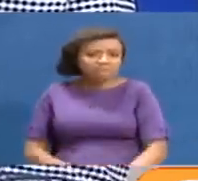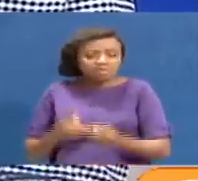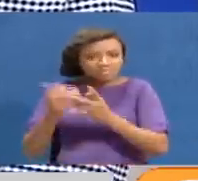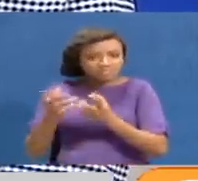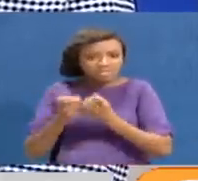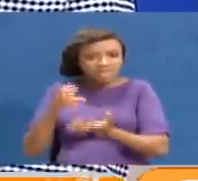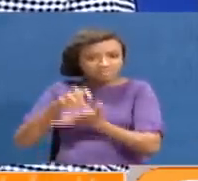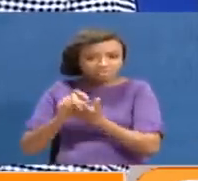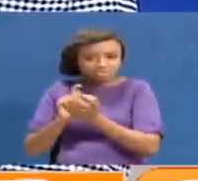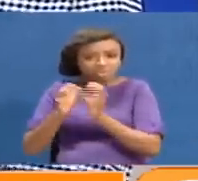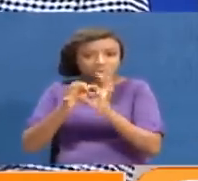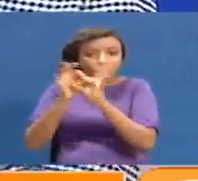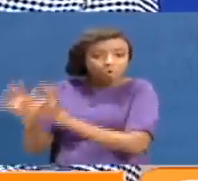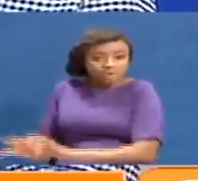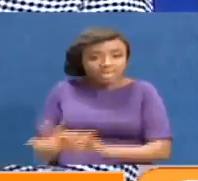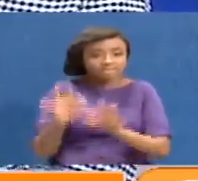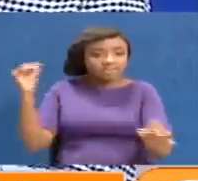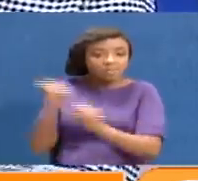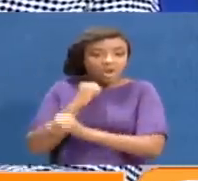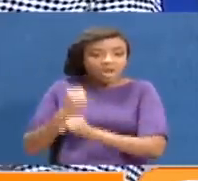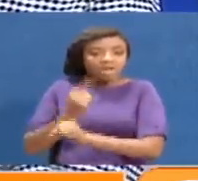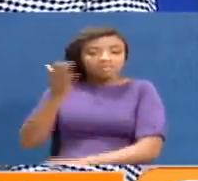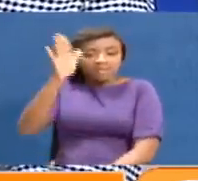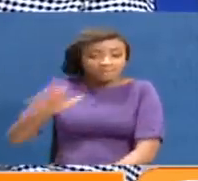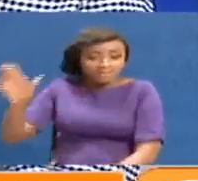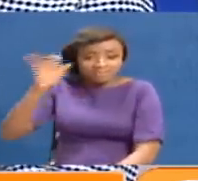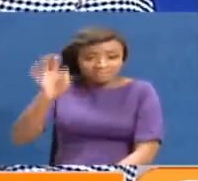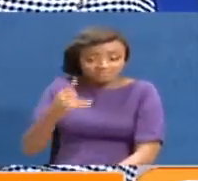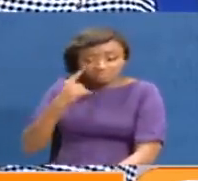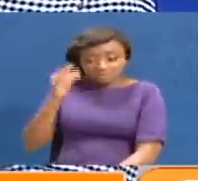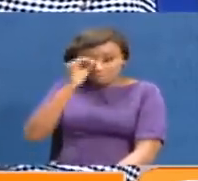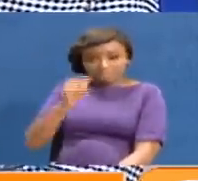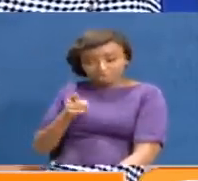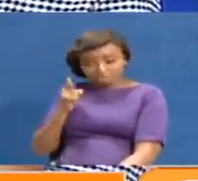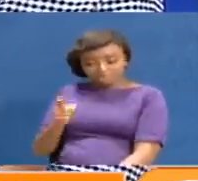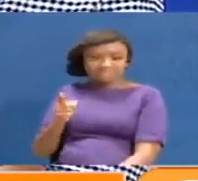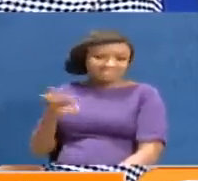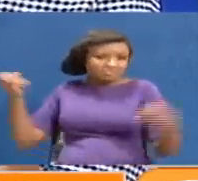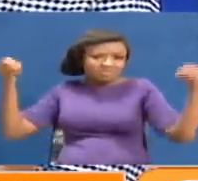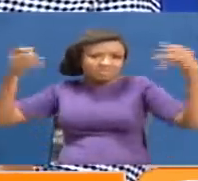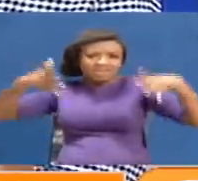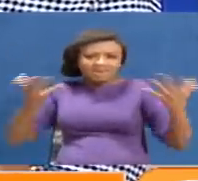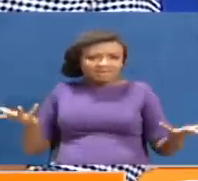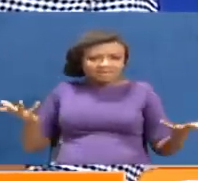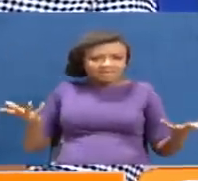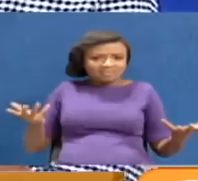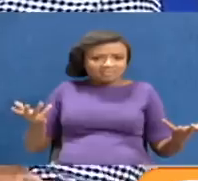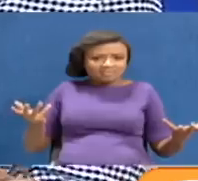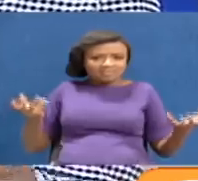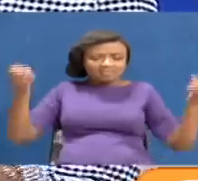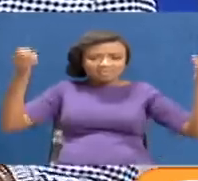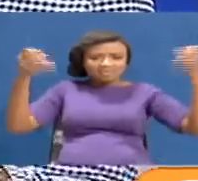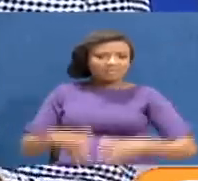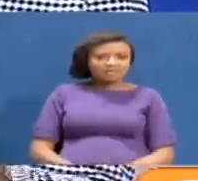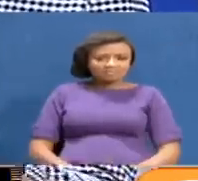in parliament, okay? And if you start looking at it from that point, that it's a necessity created yeah. by the ministers